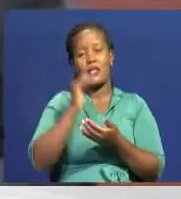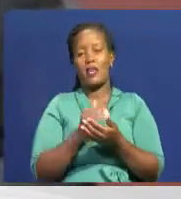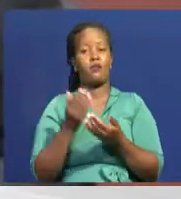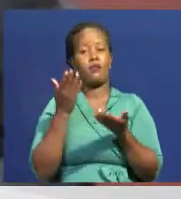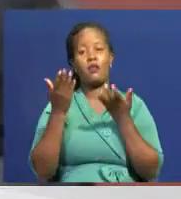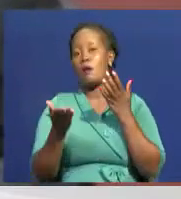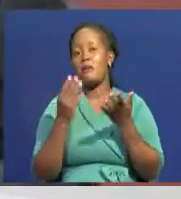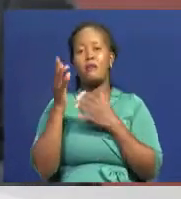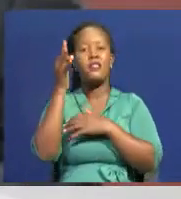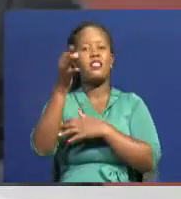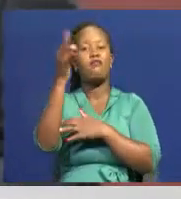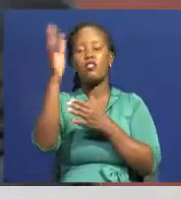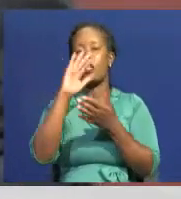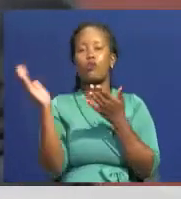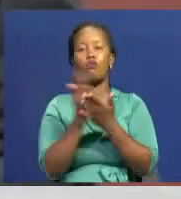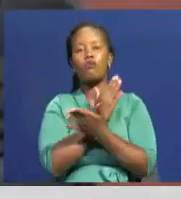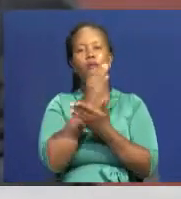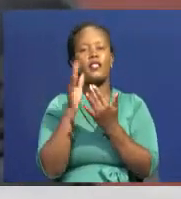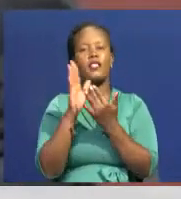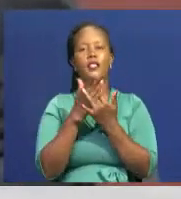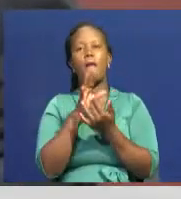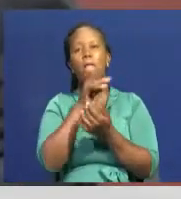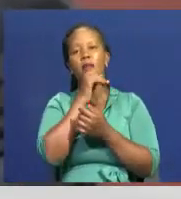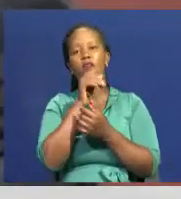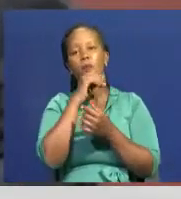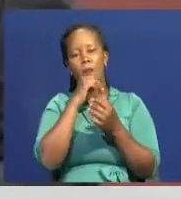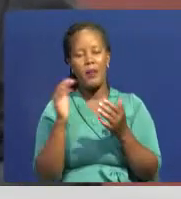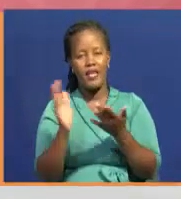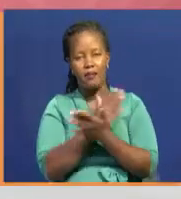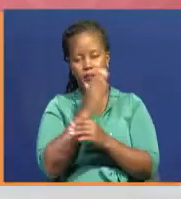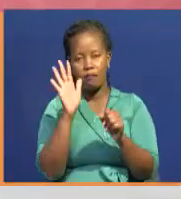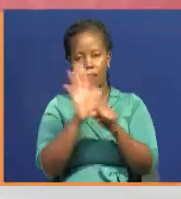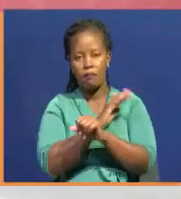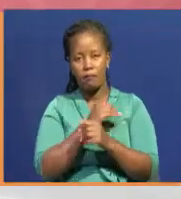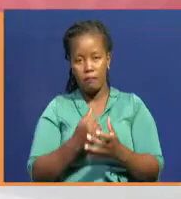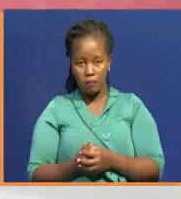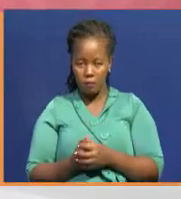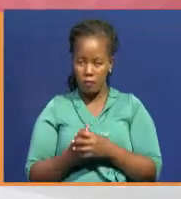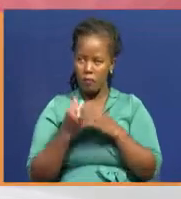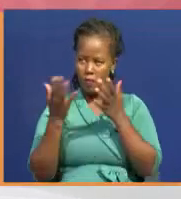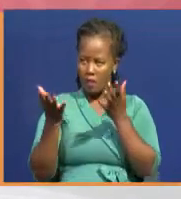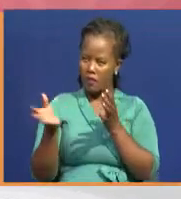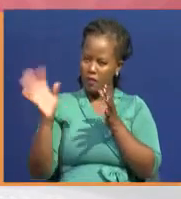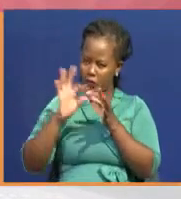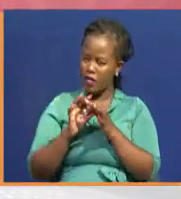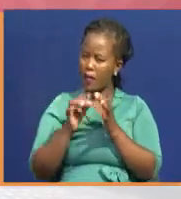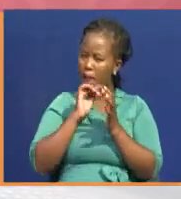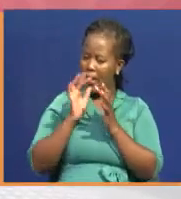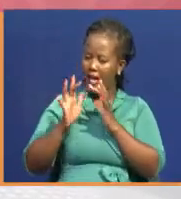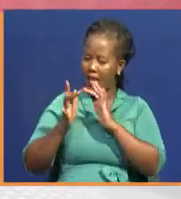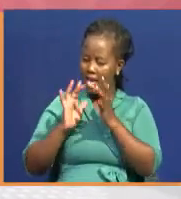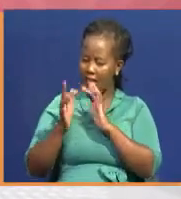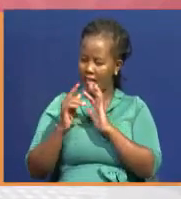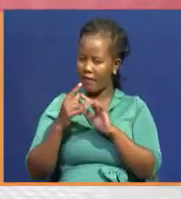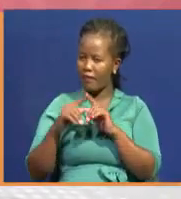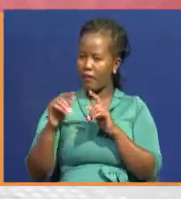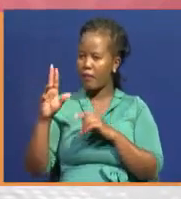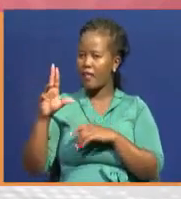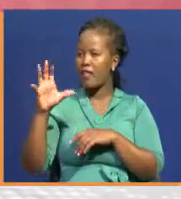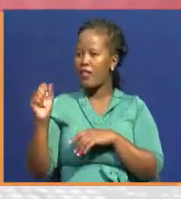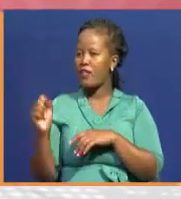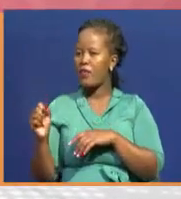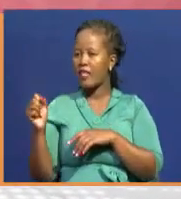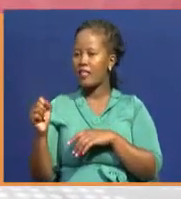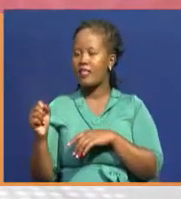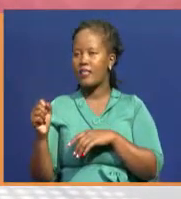possibly just eliminate it totally. Yeah. And let's now bring in Michelle Ondieki, live from United States. Is actually